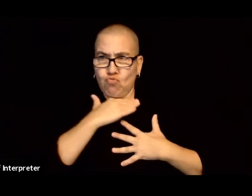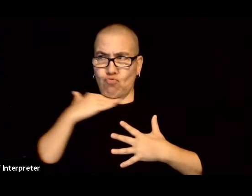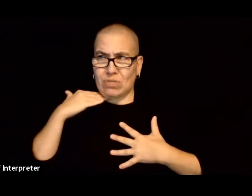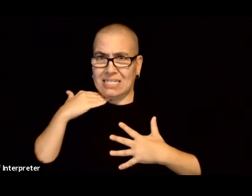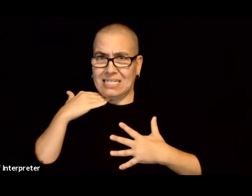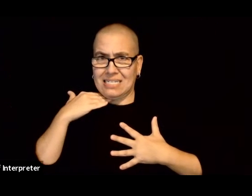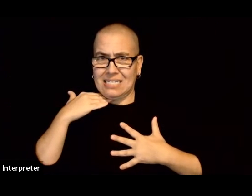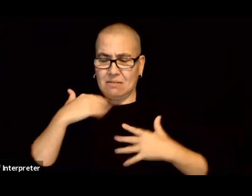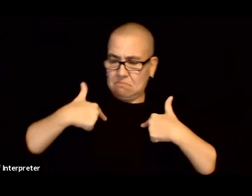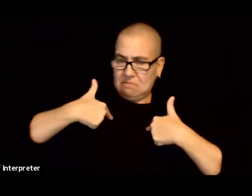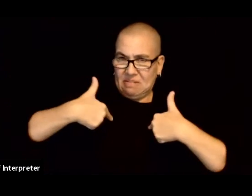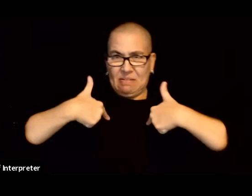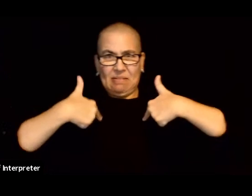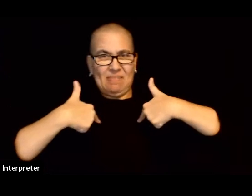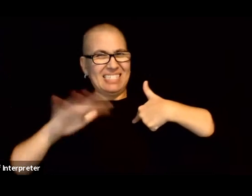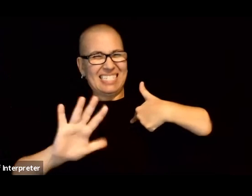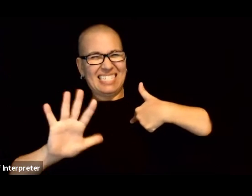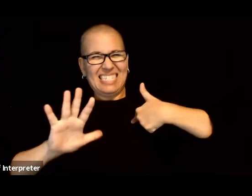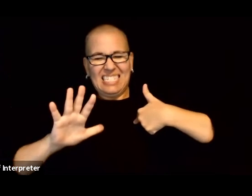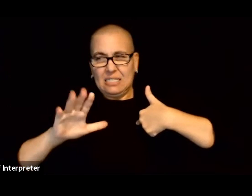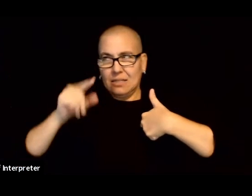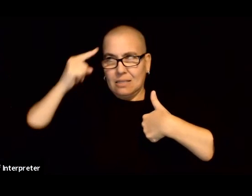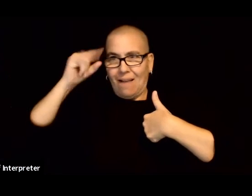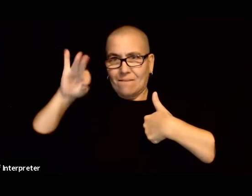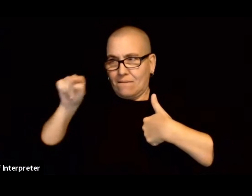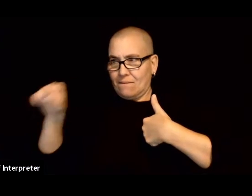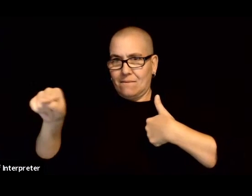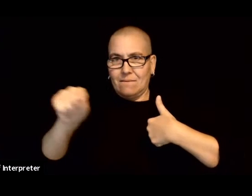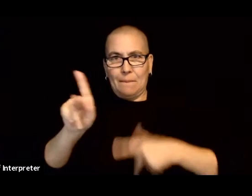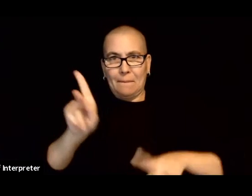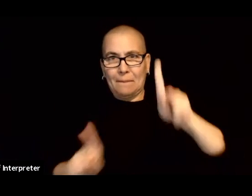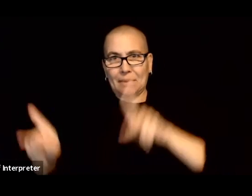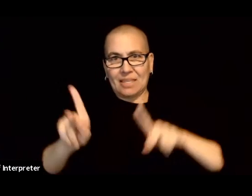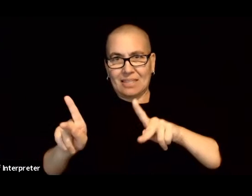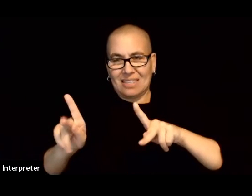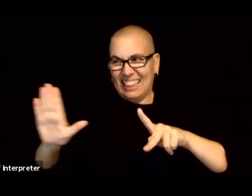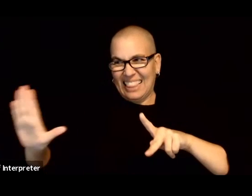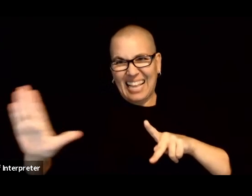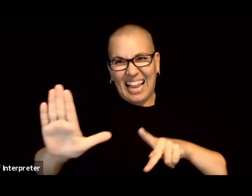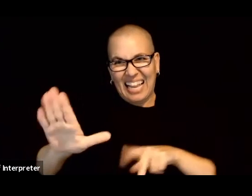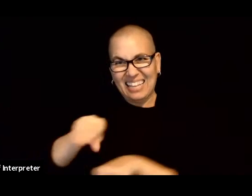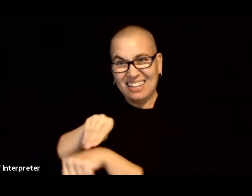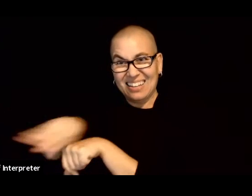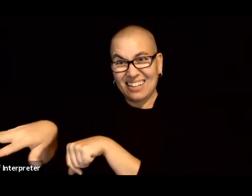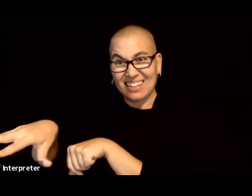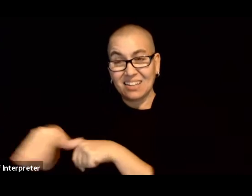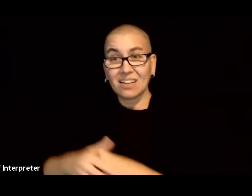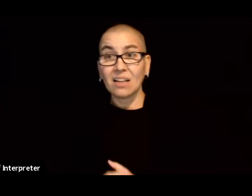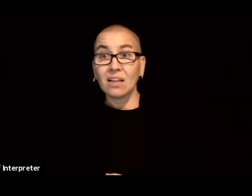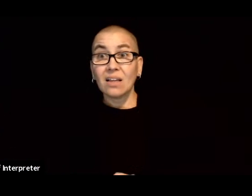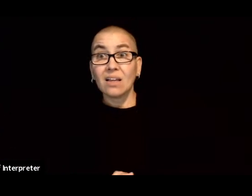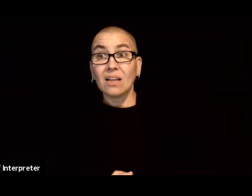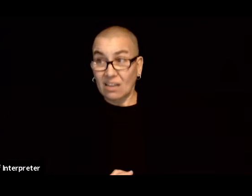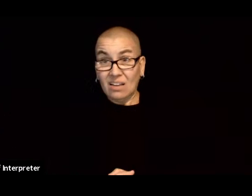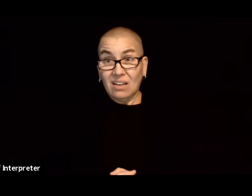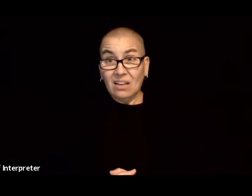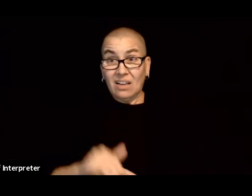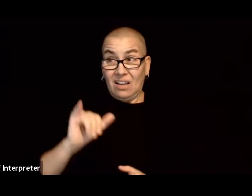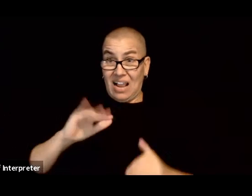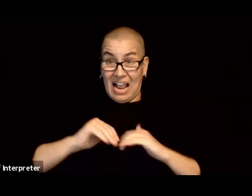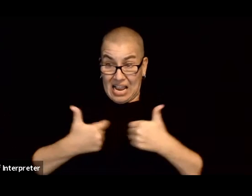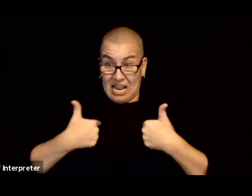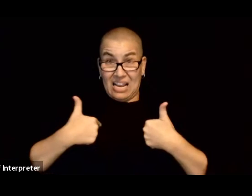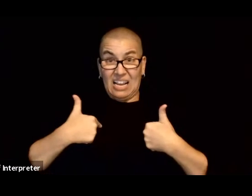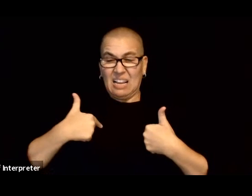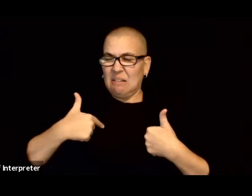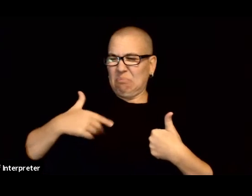affect other people and create chains of transmission that we will never directly see, but may very well be influenced by. So